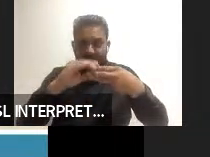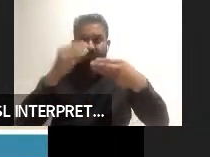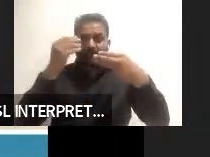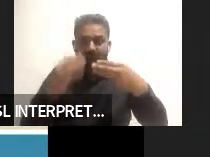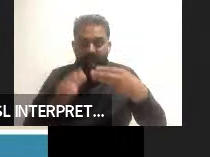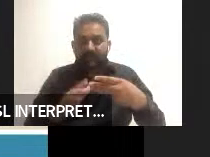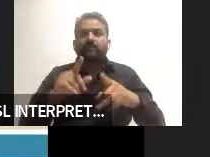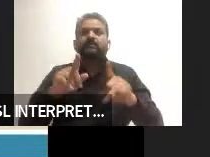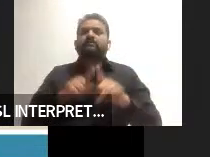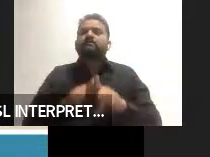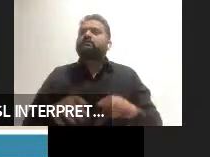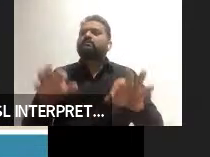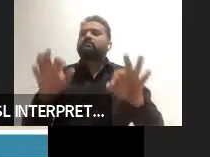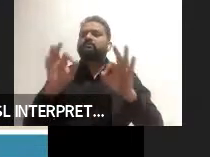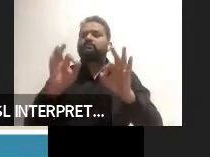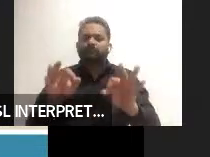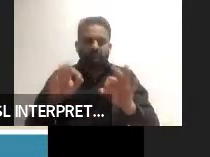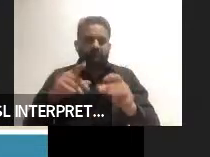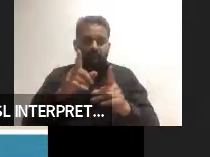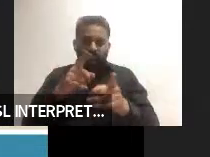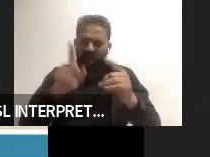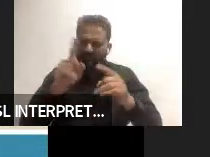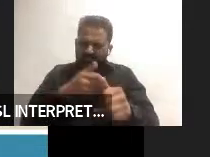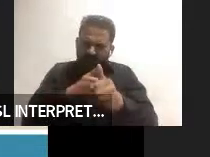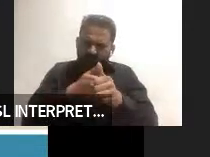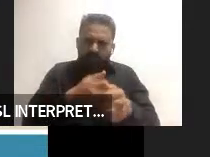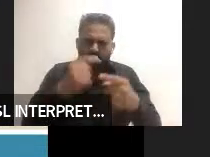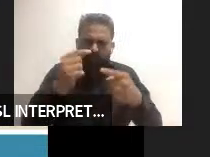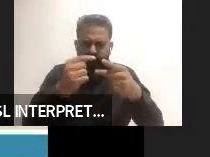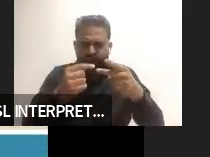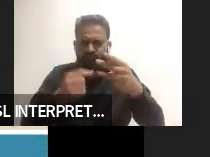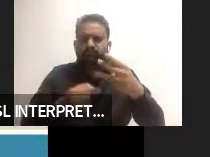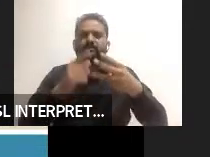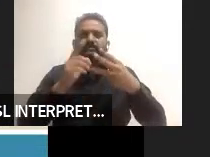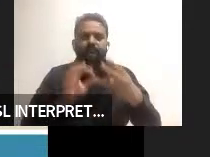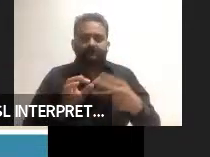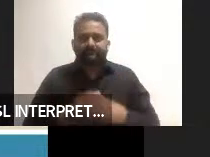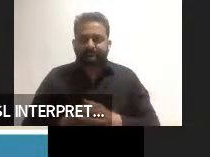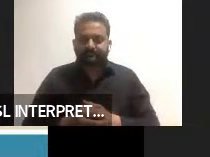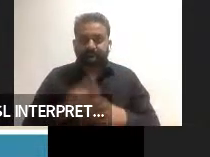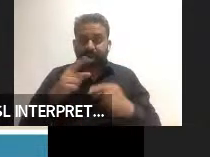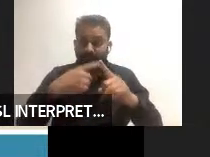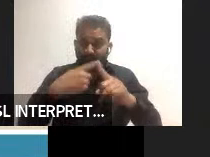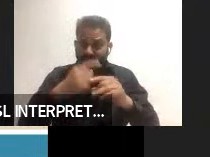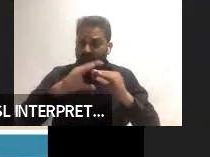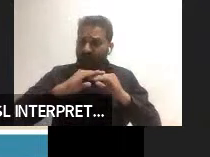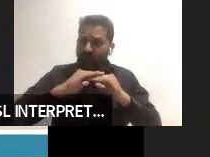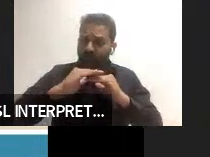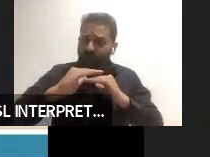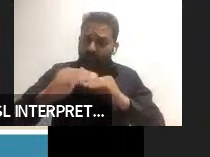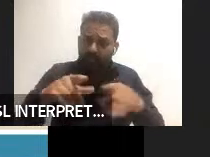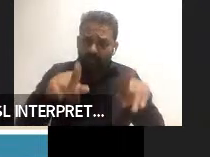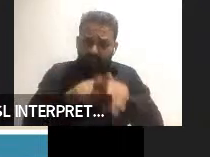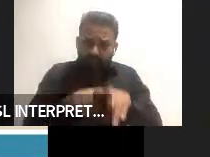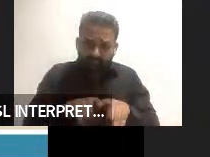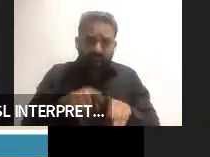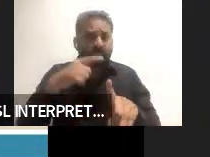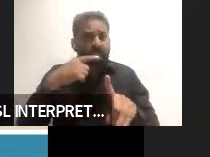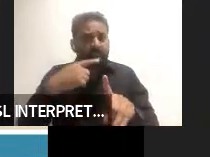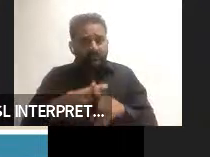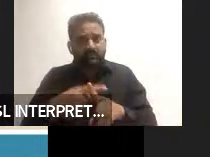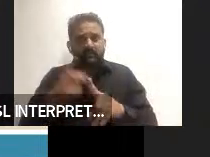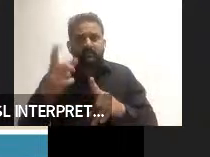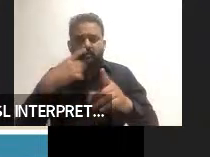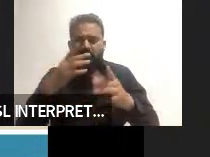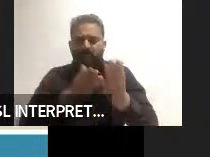as much as possible, try to follow that sequence. It is also consistency, and you will have a good